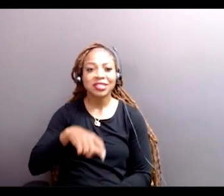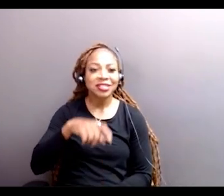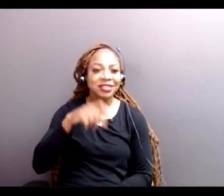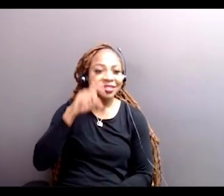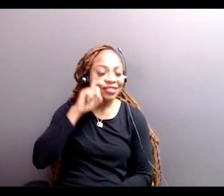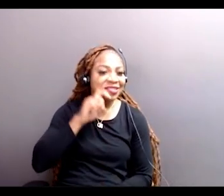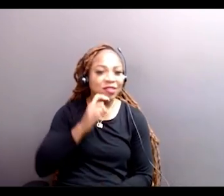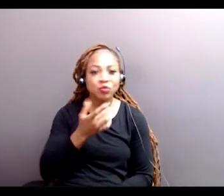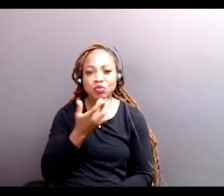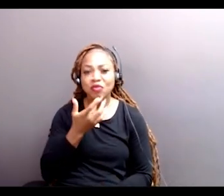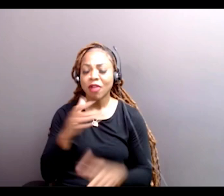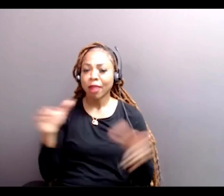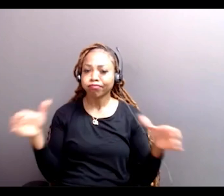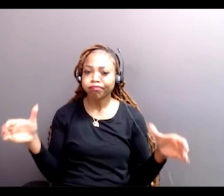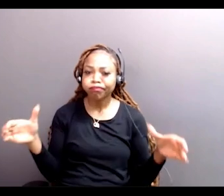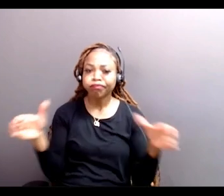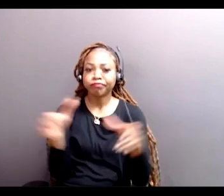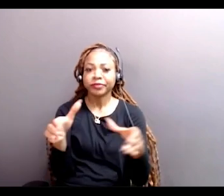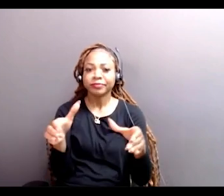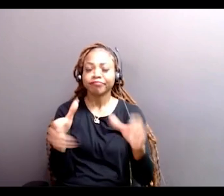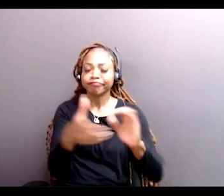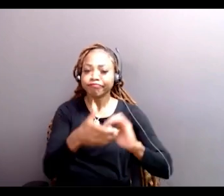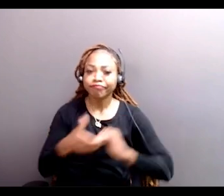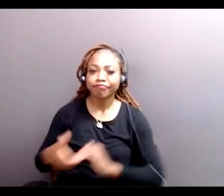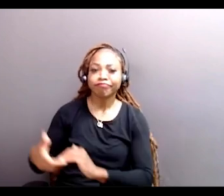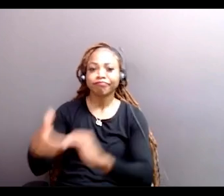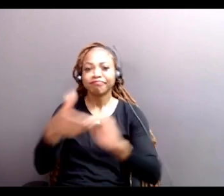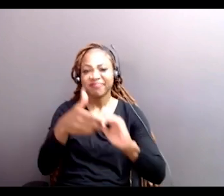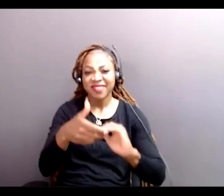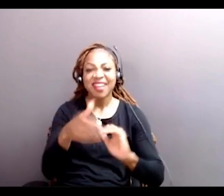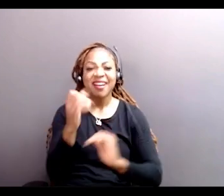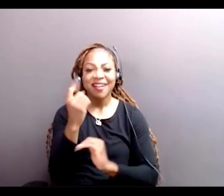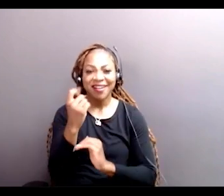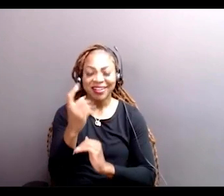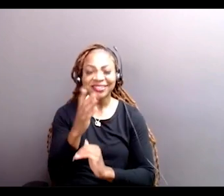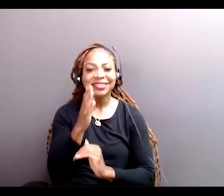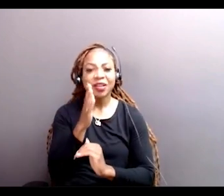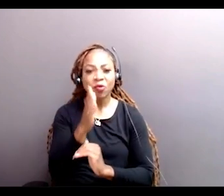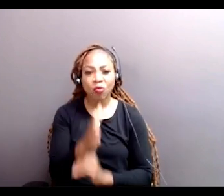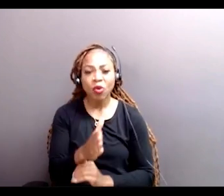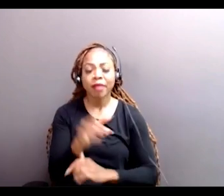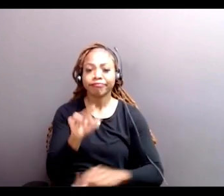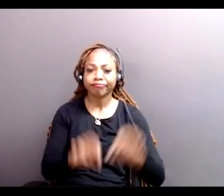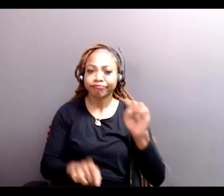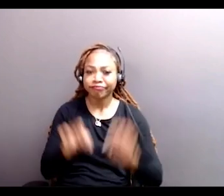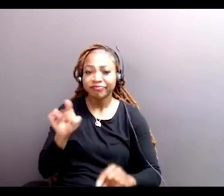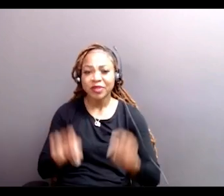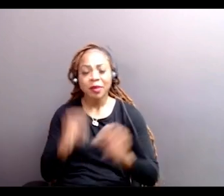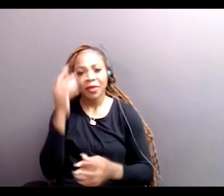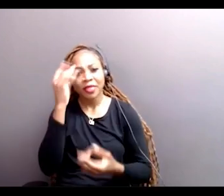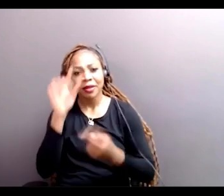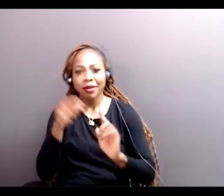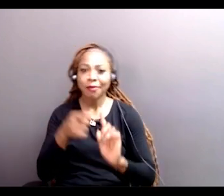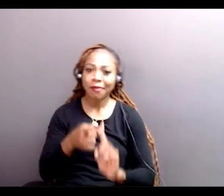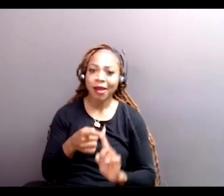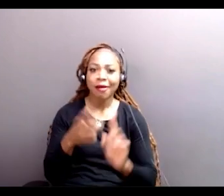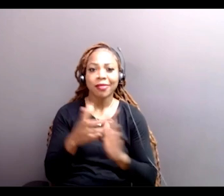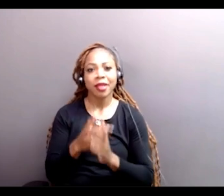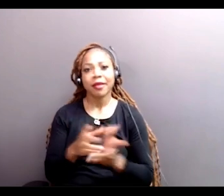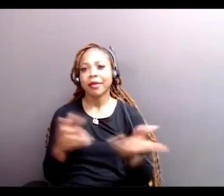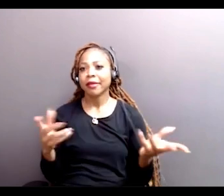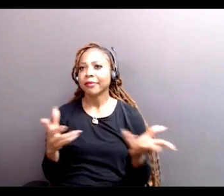sexuality come together to shape the life chances of people in very different ways. Again, think of that elephant in the room. Think of this